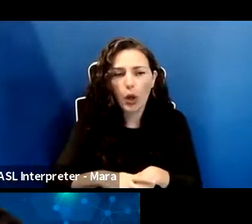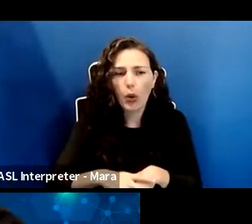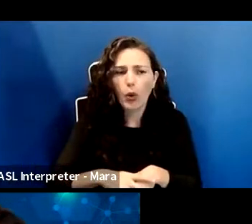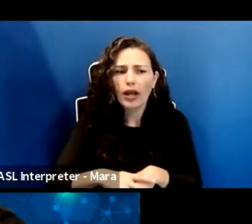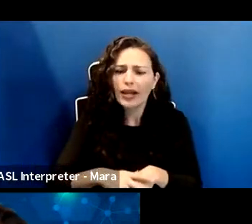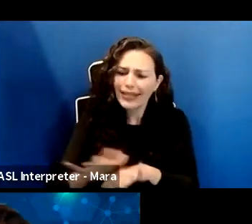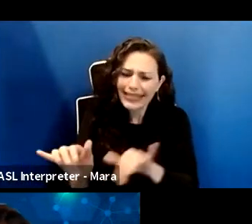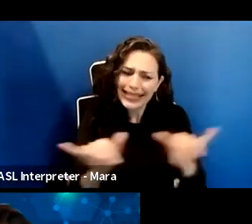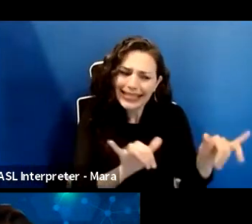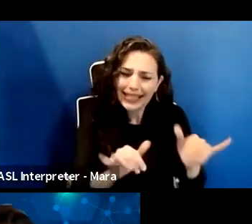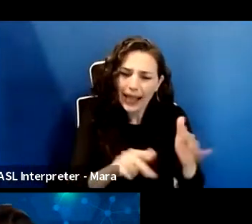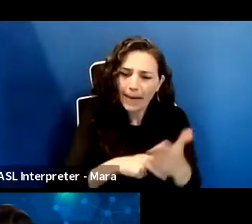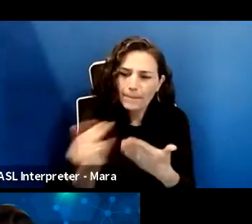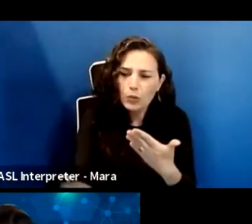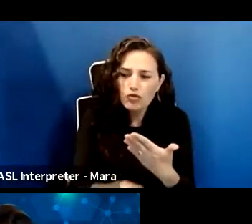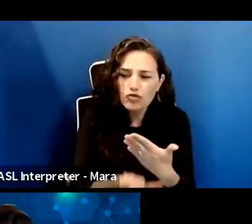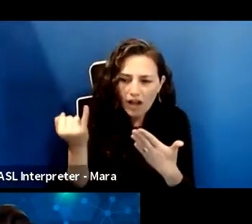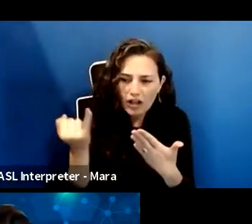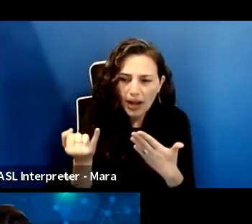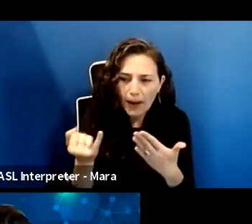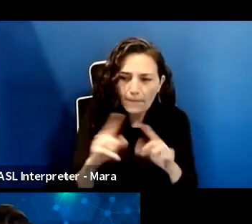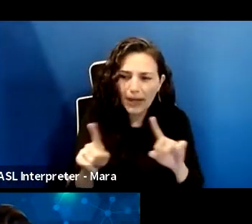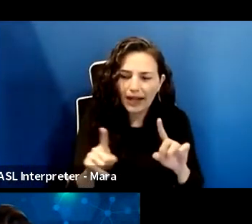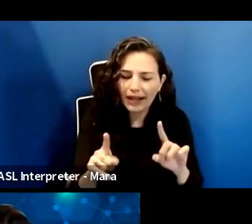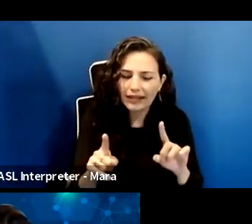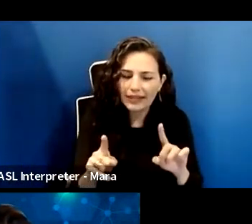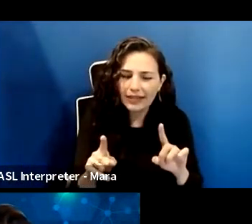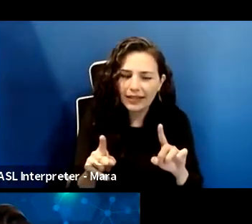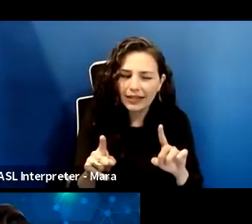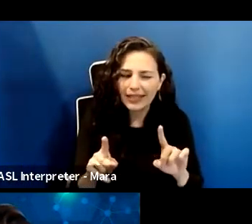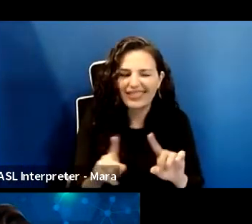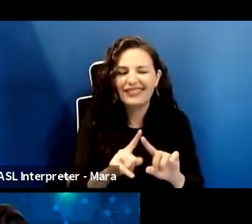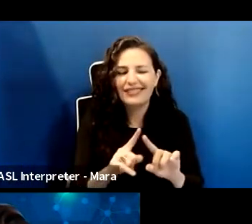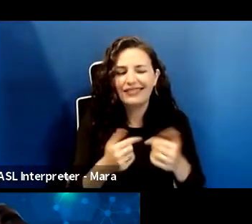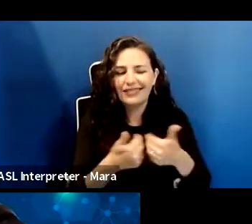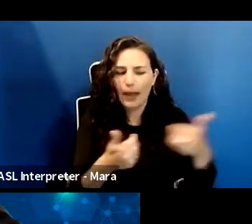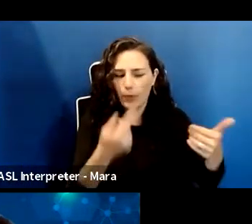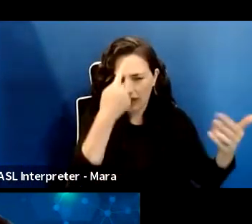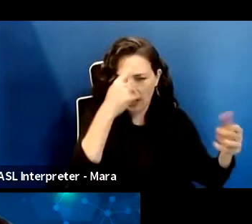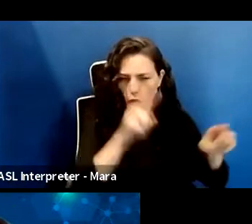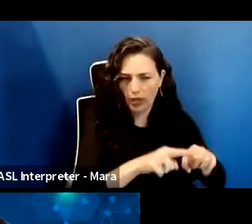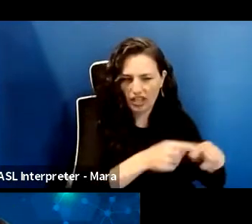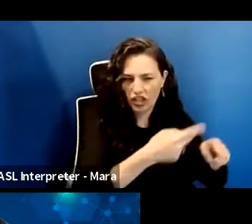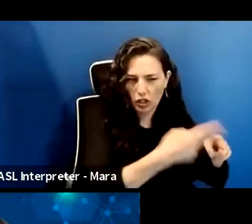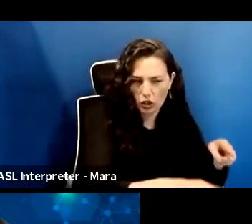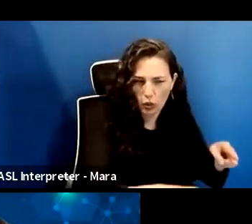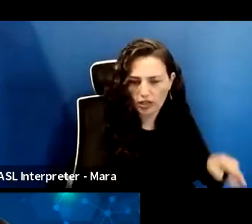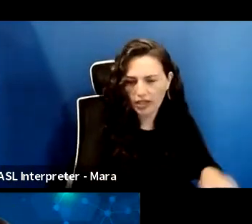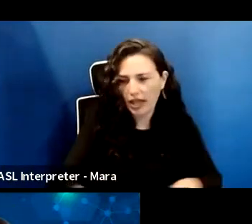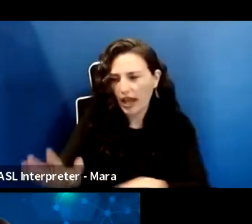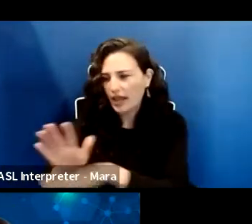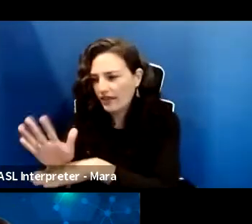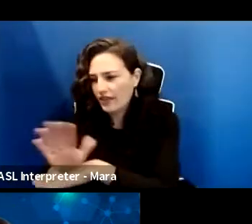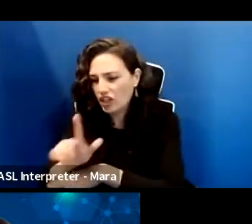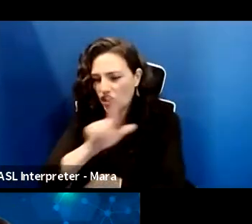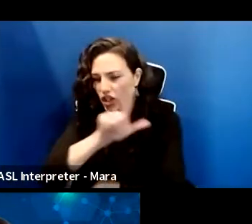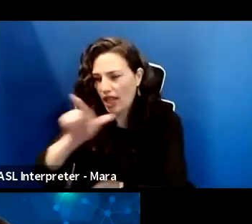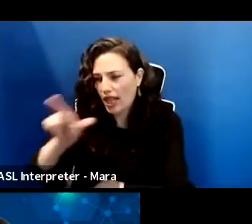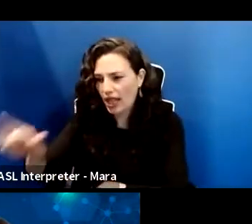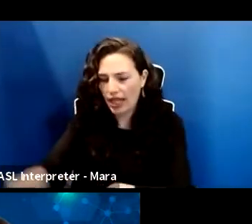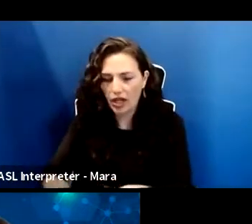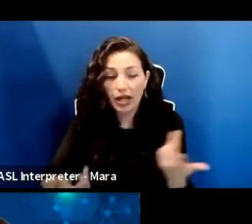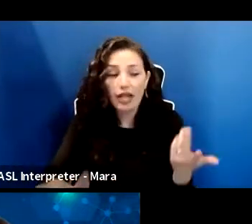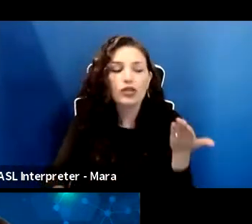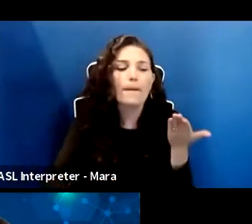different projects happening under two separate agreements. So that's one way where you may think, oh, I have to sign